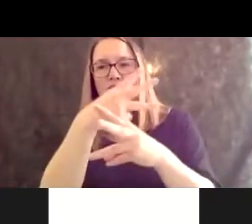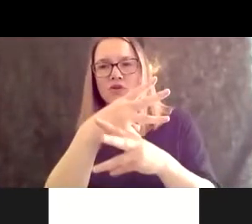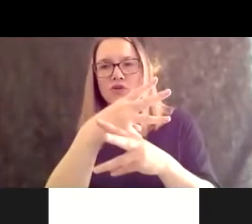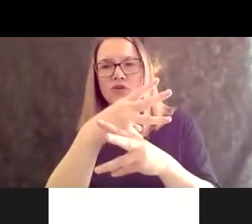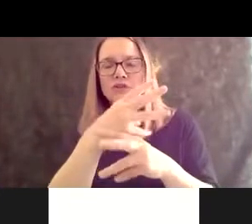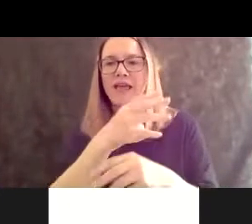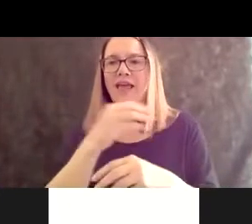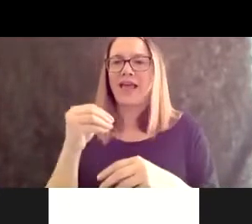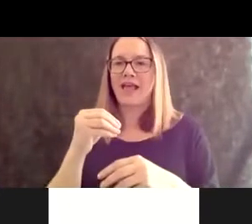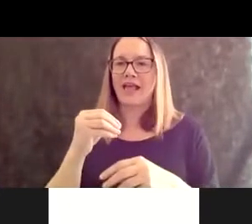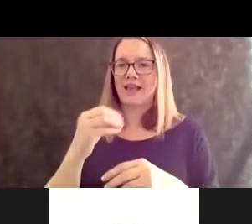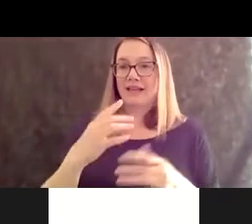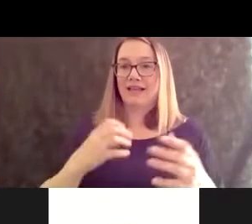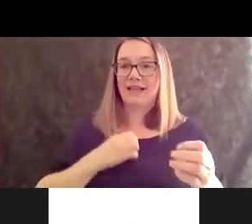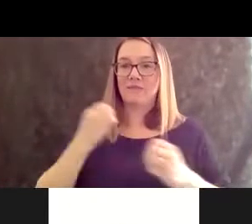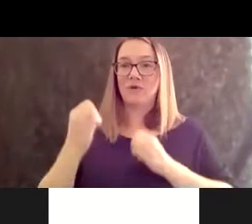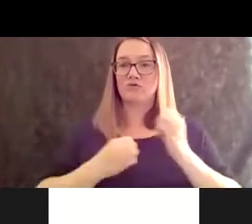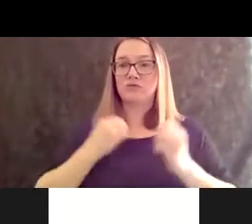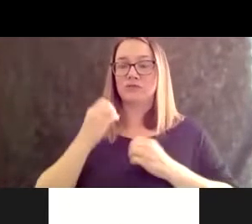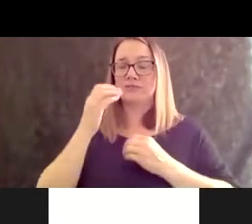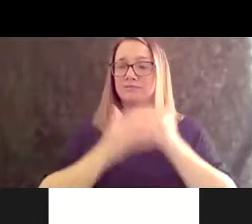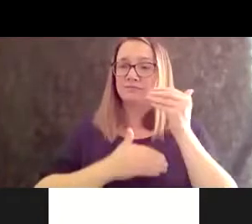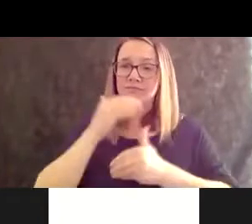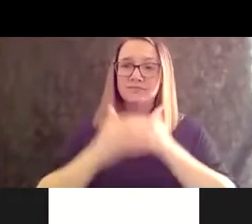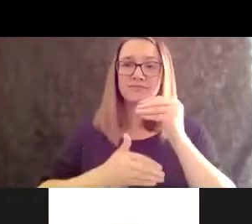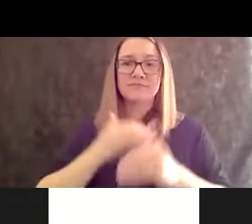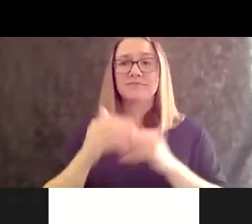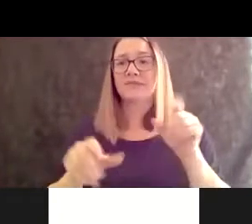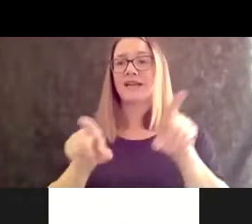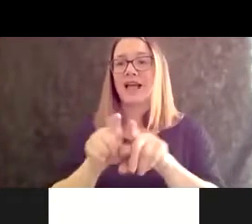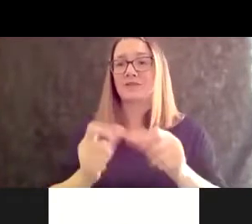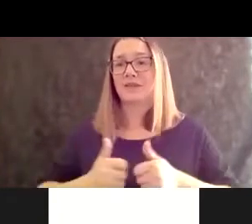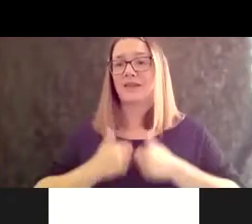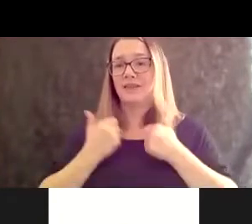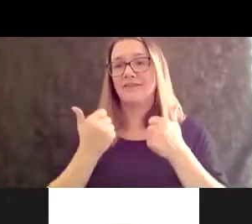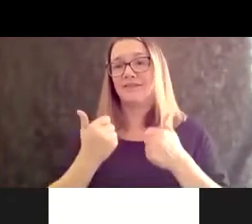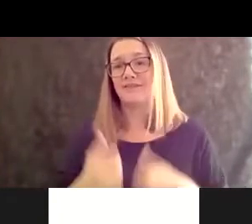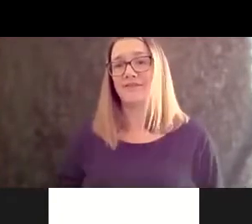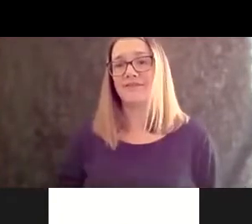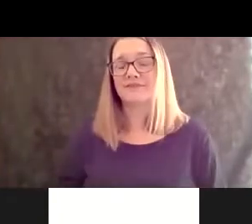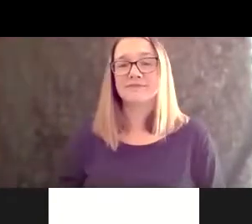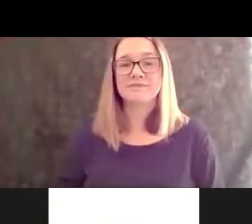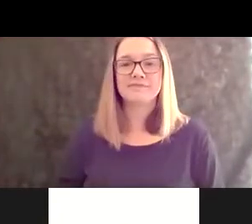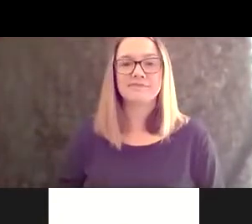process our emotions as we're moving through the world. Next slide, please.